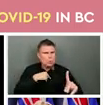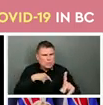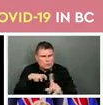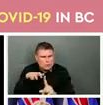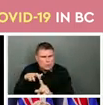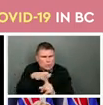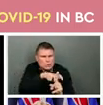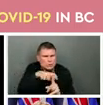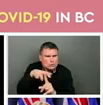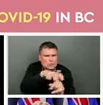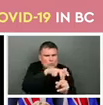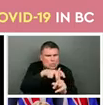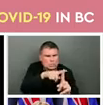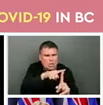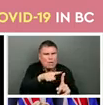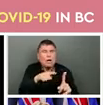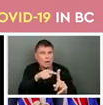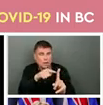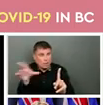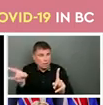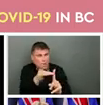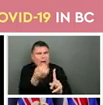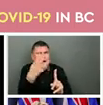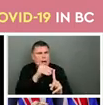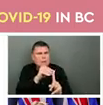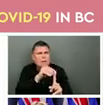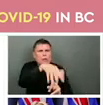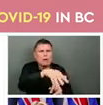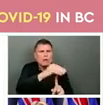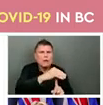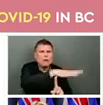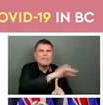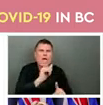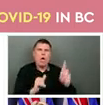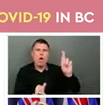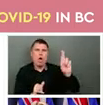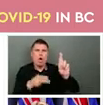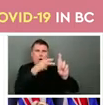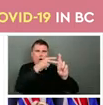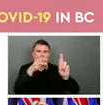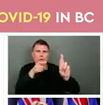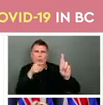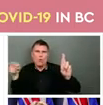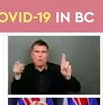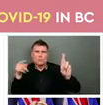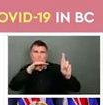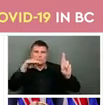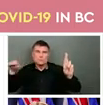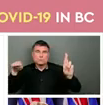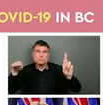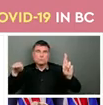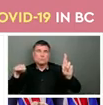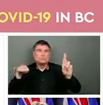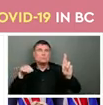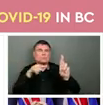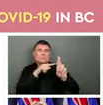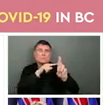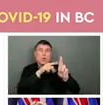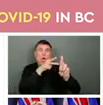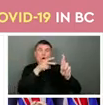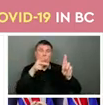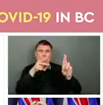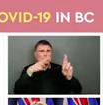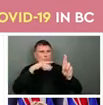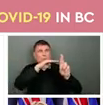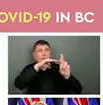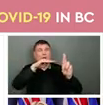over time. And what we can see is we now have a sustained low reproductive rate. That means that for most people who